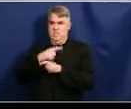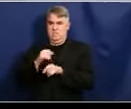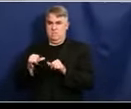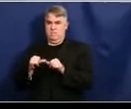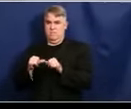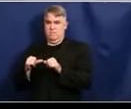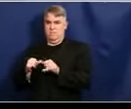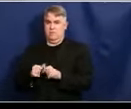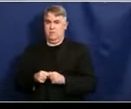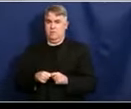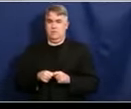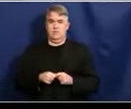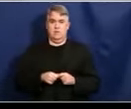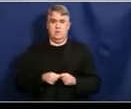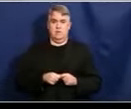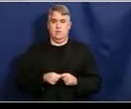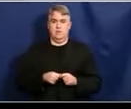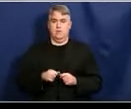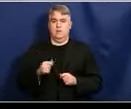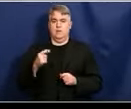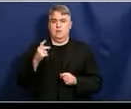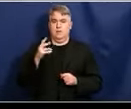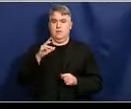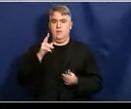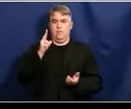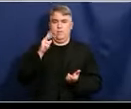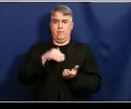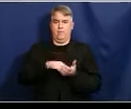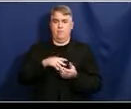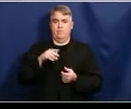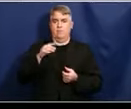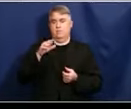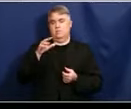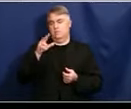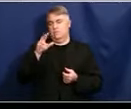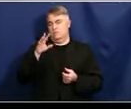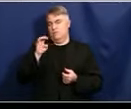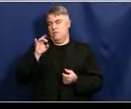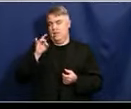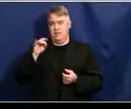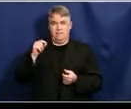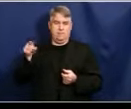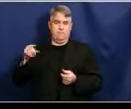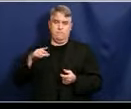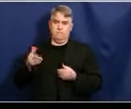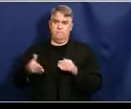3,413. We've had 8 deaths reported today. The average age for deaths is